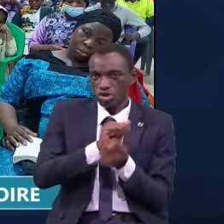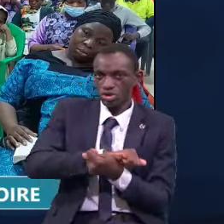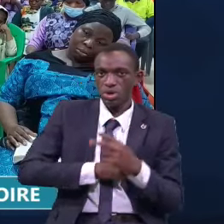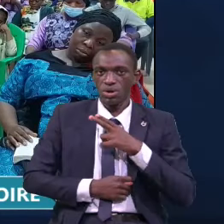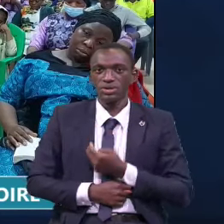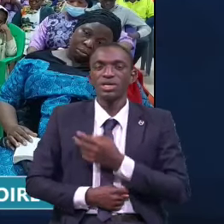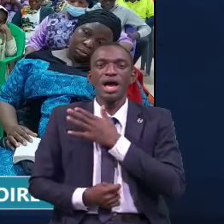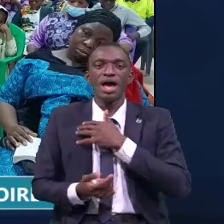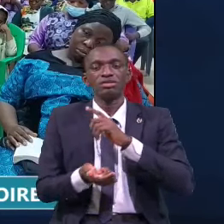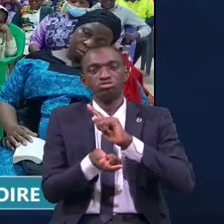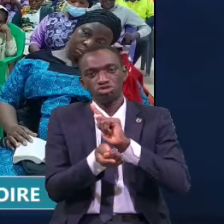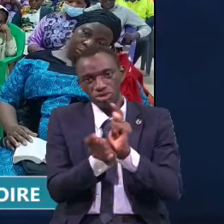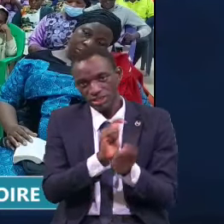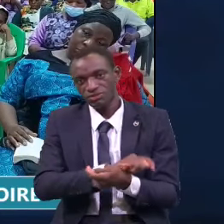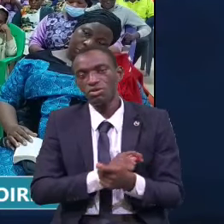us.